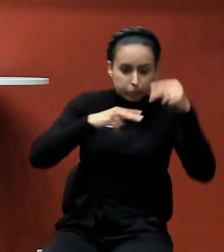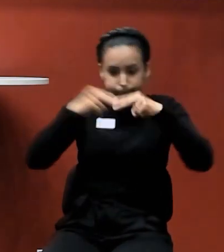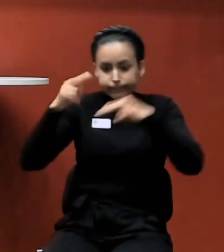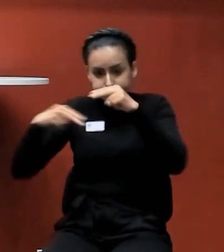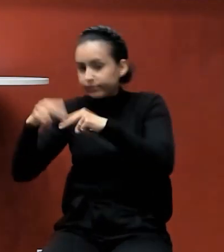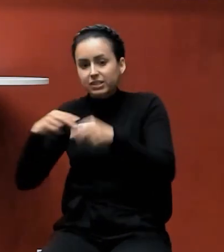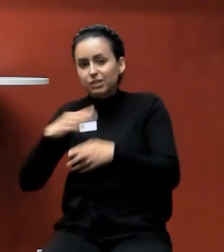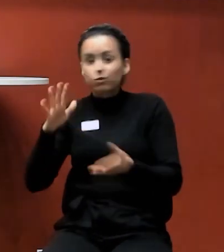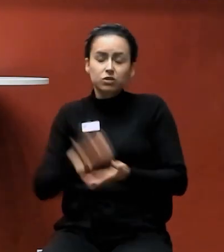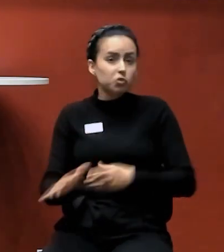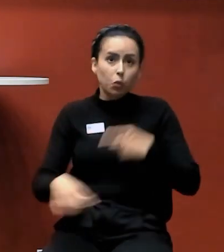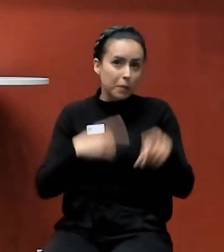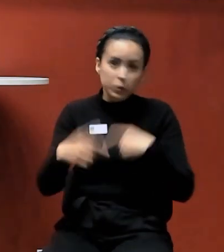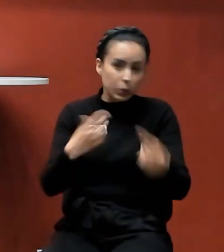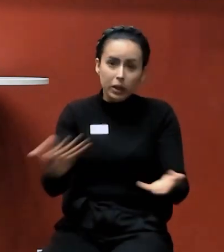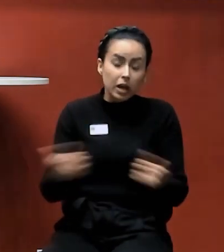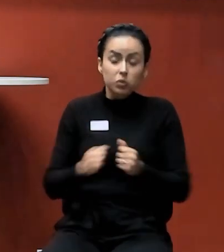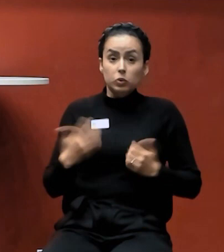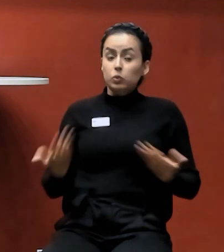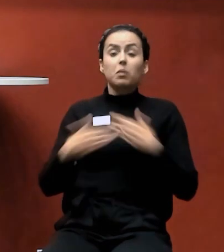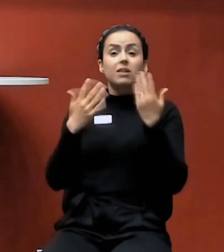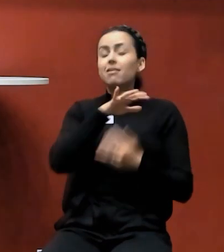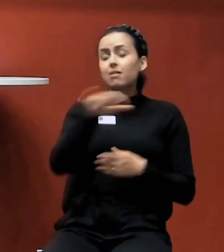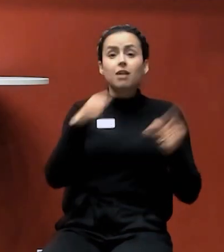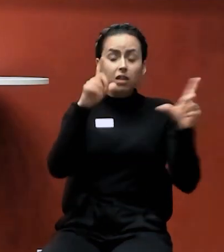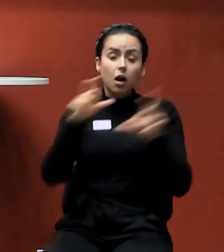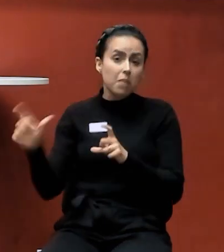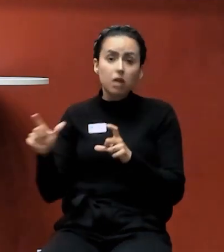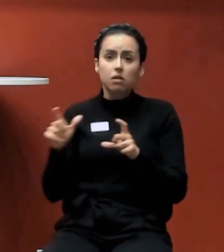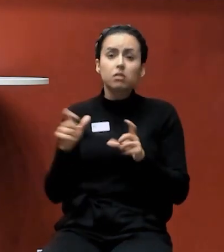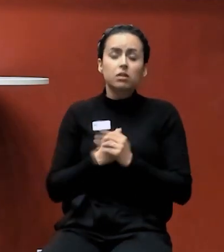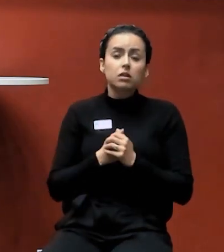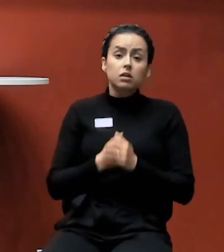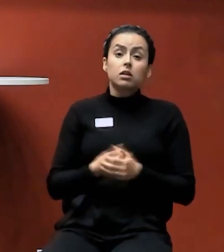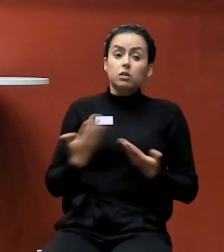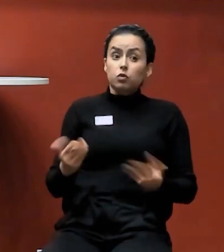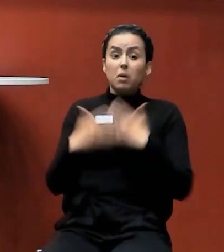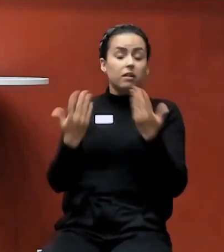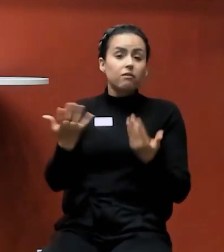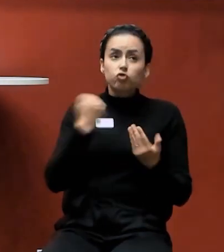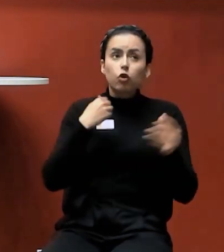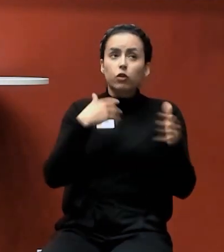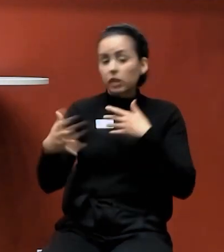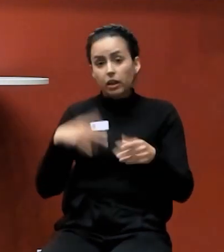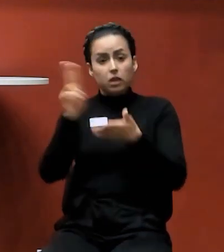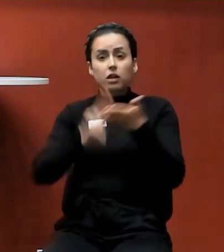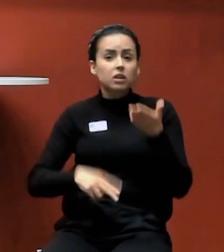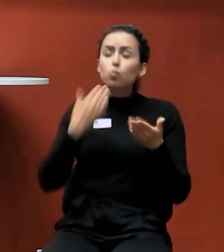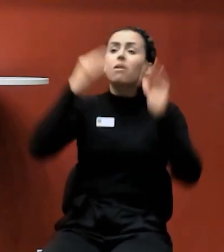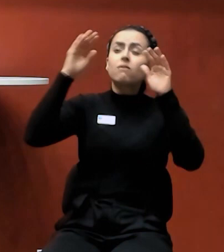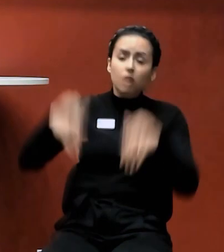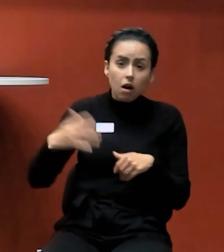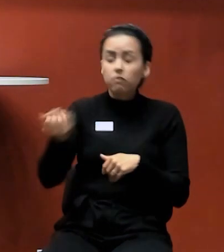worked. You know, but now everybody's got a camera. Yeah. We're in a place where you can make art. Everybody can make art.